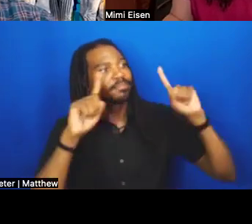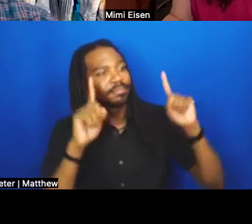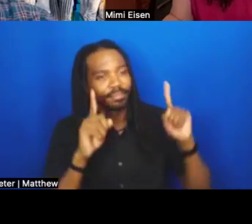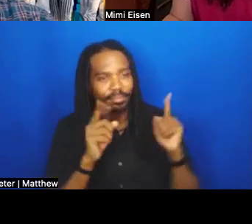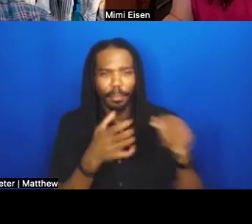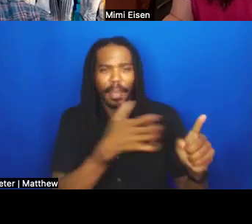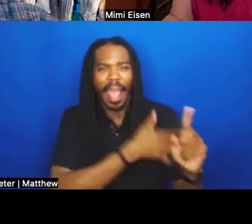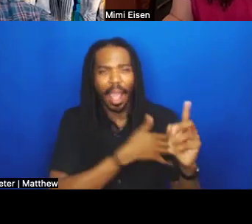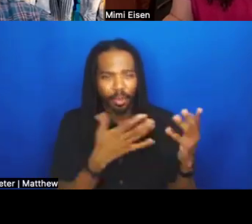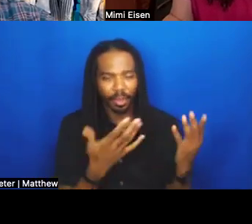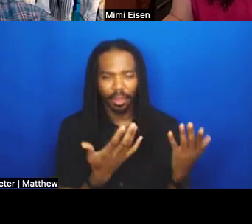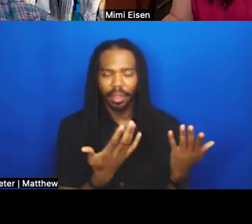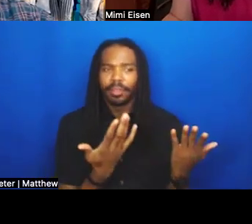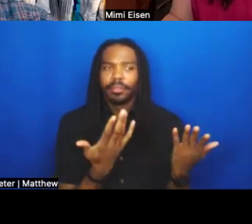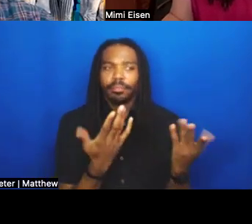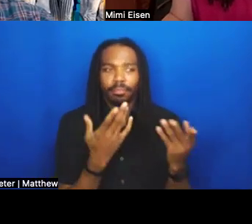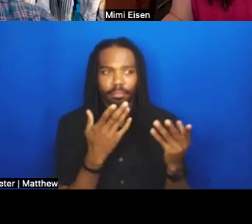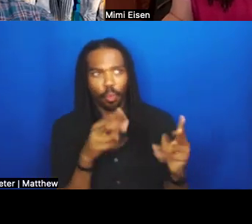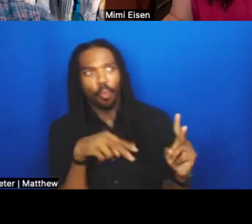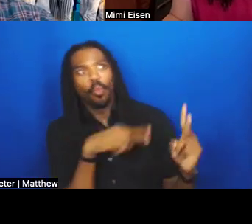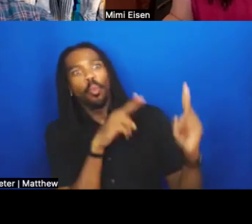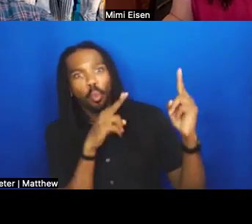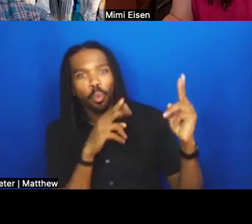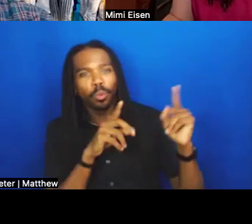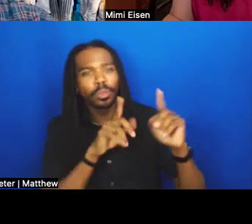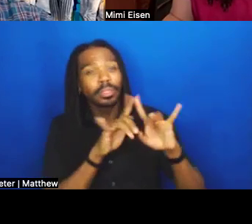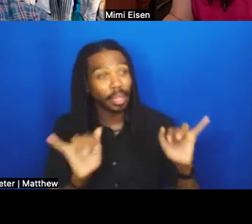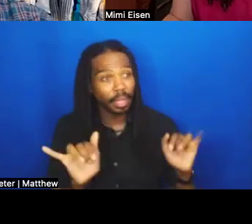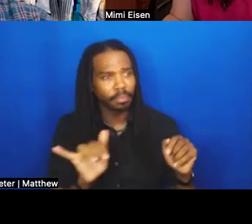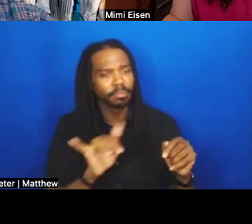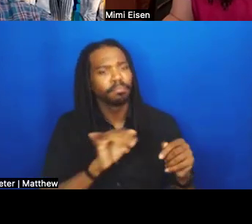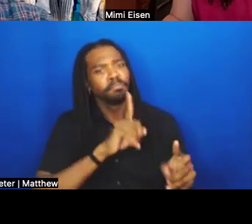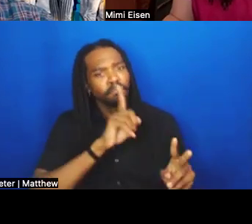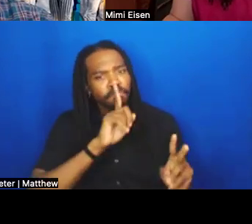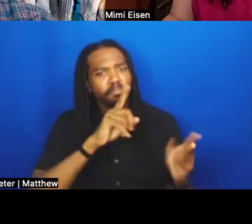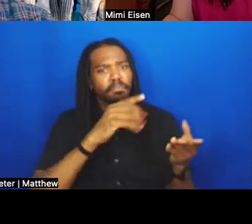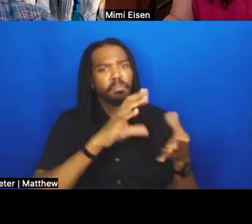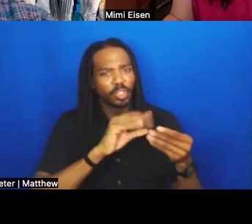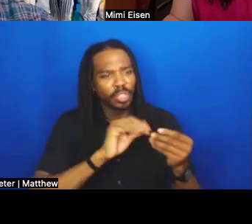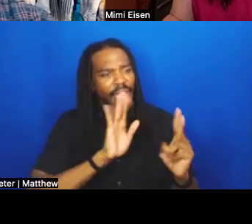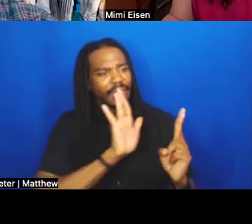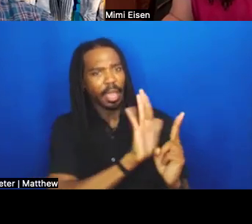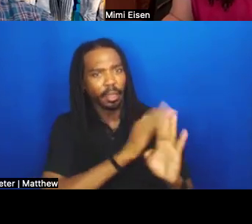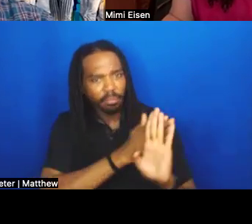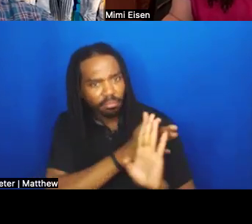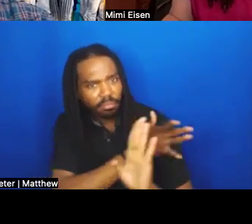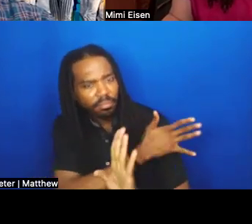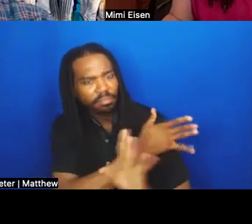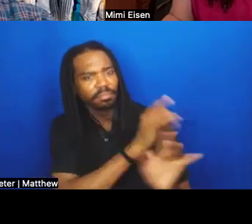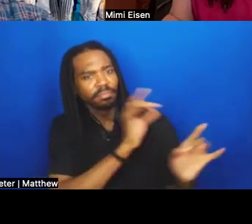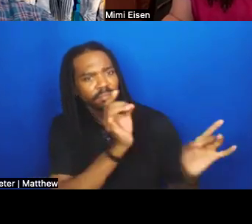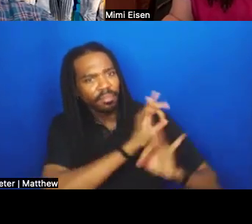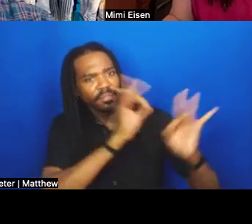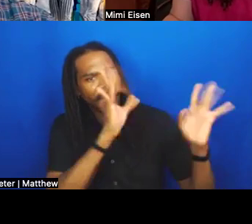settler colonialism specifically, and just ongoing untold violence. And I mean,